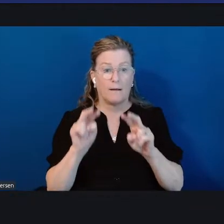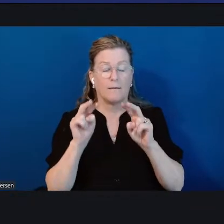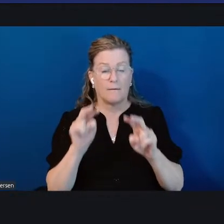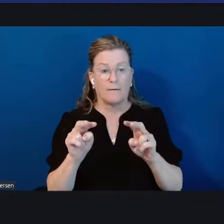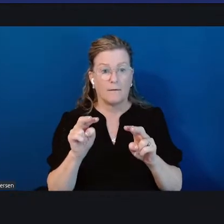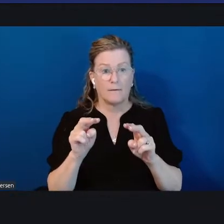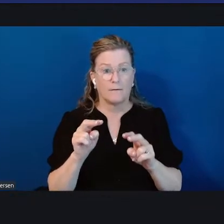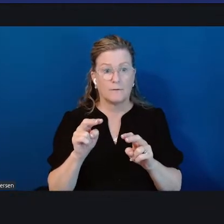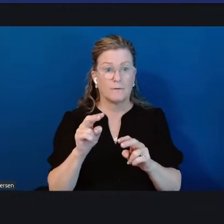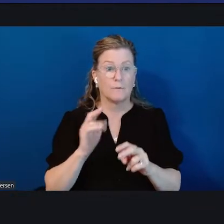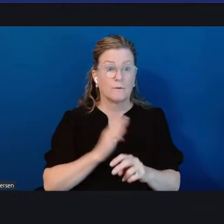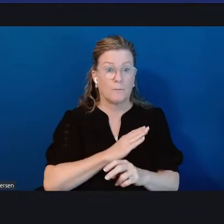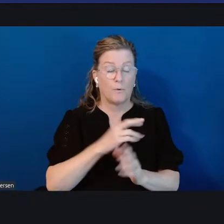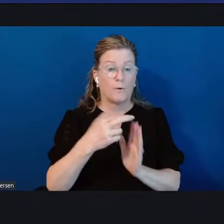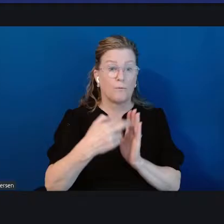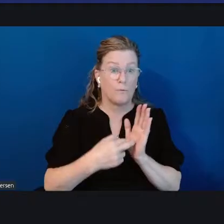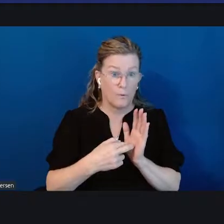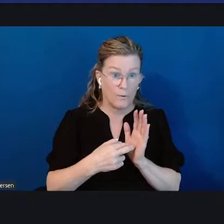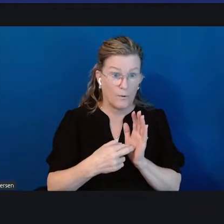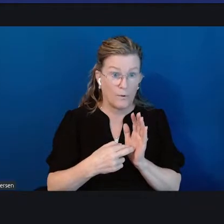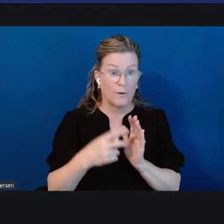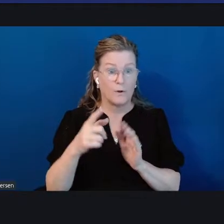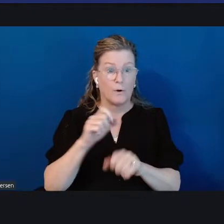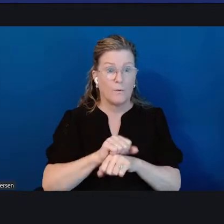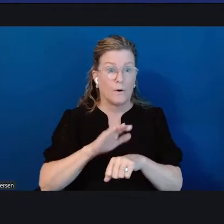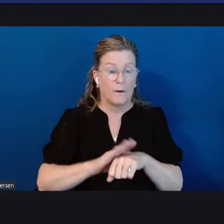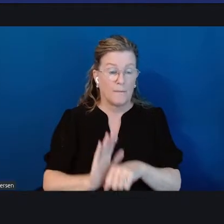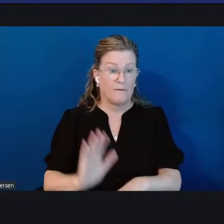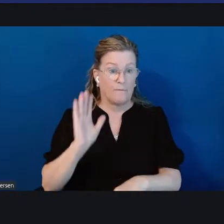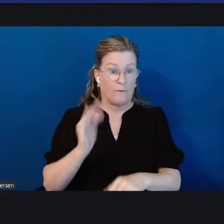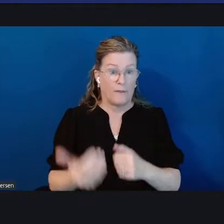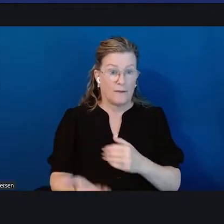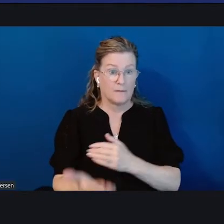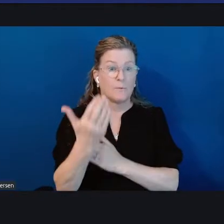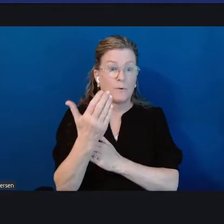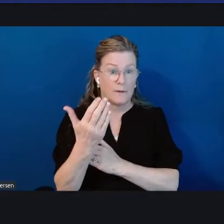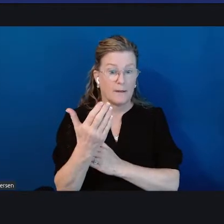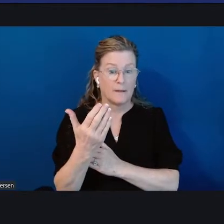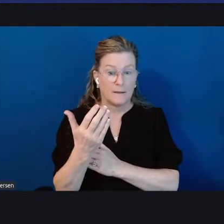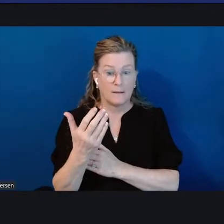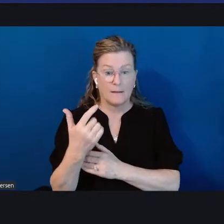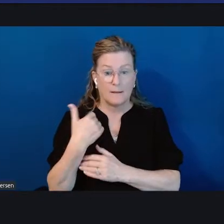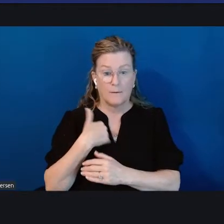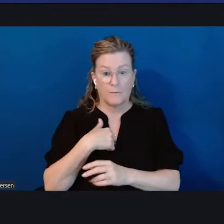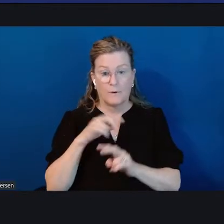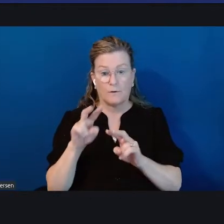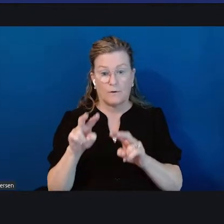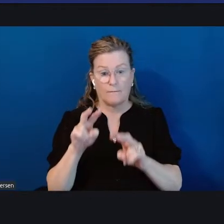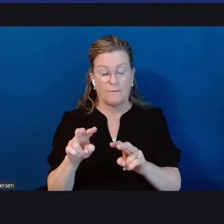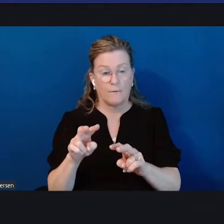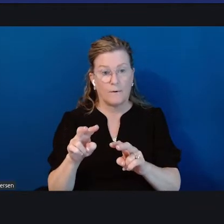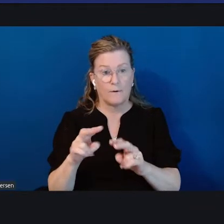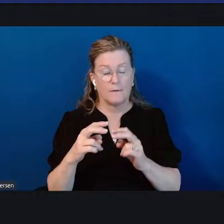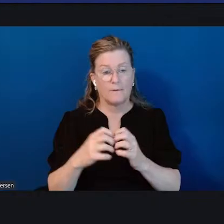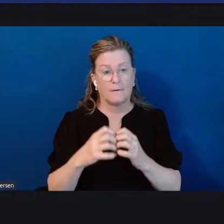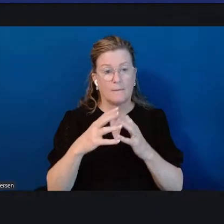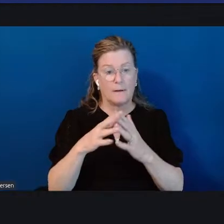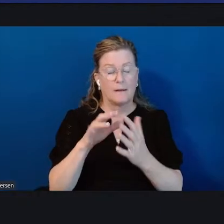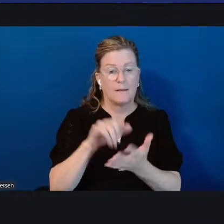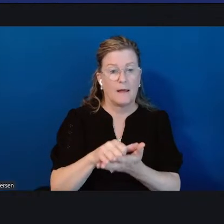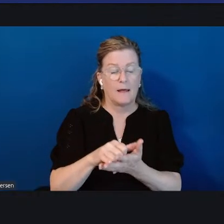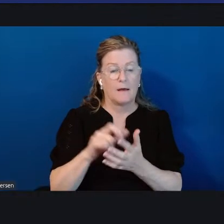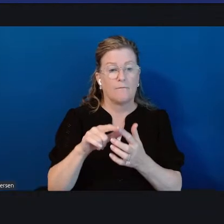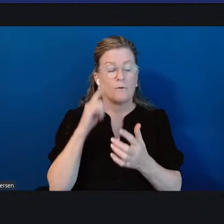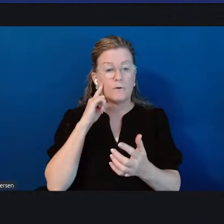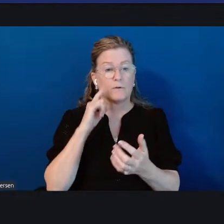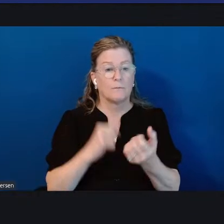the board role that you worked on earlier this morning. Looking forward to implementing that to support